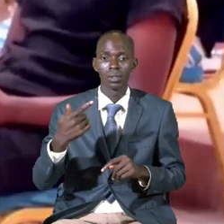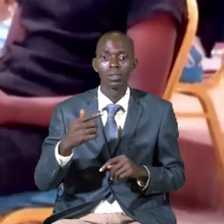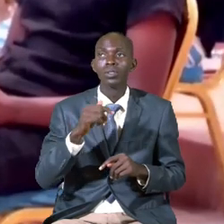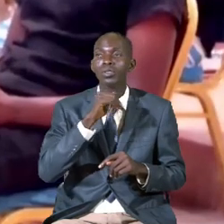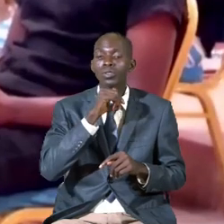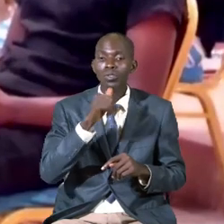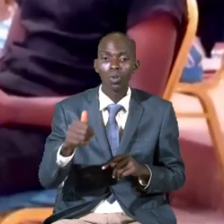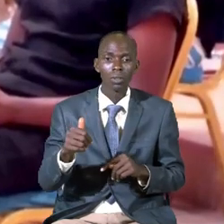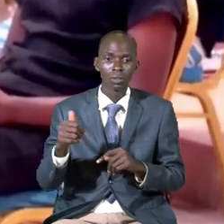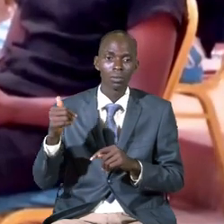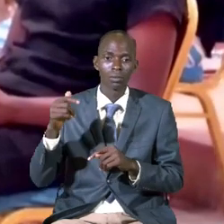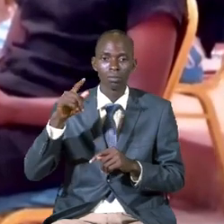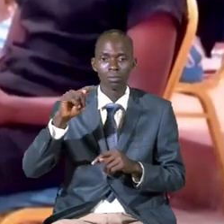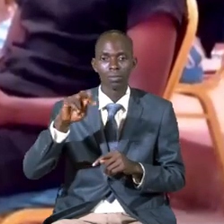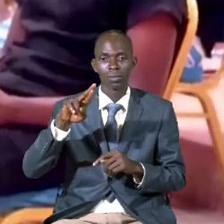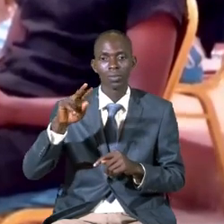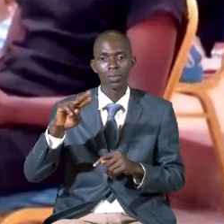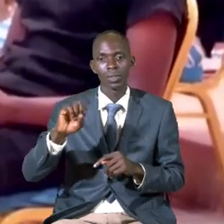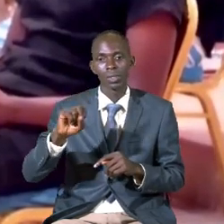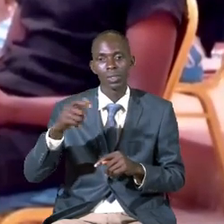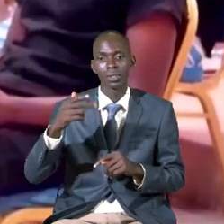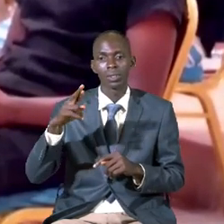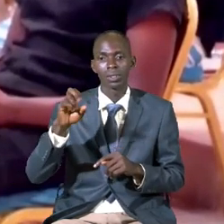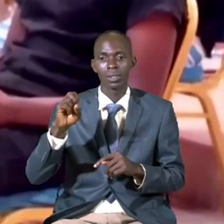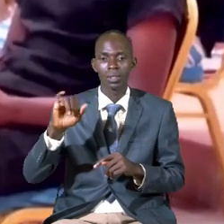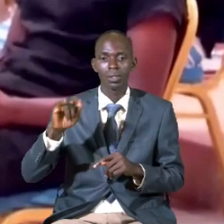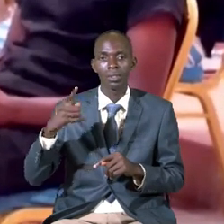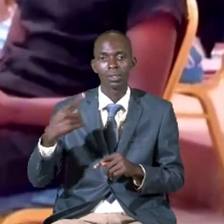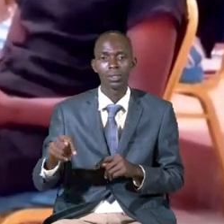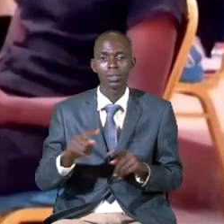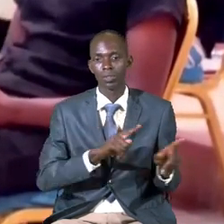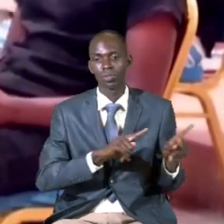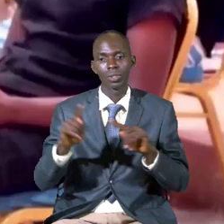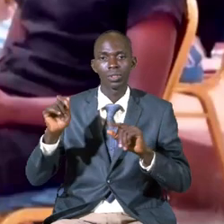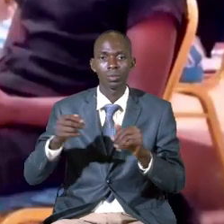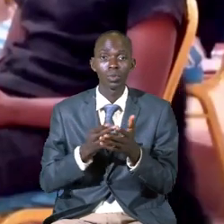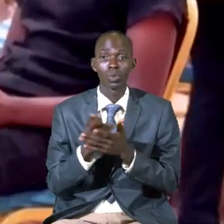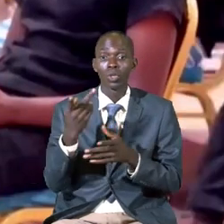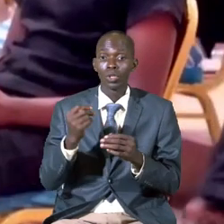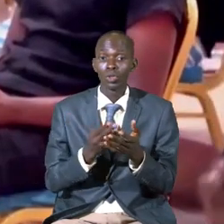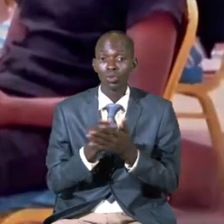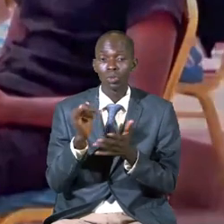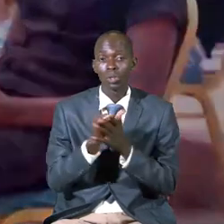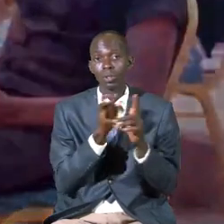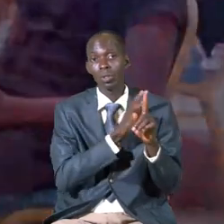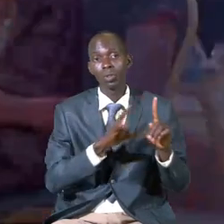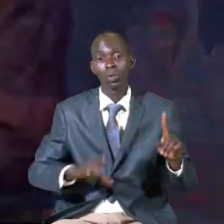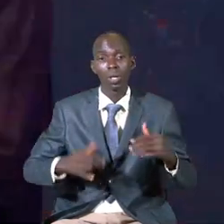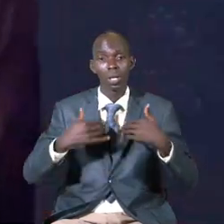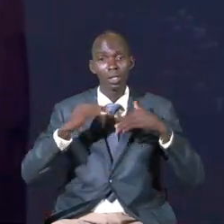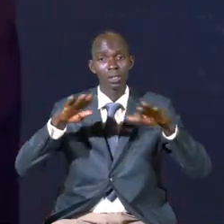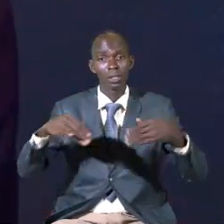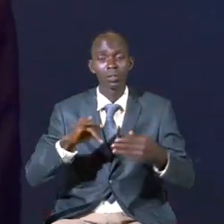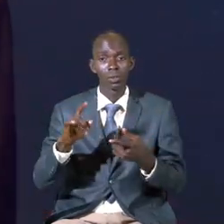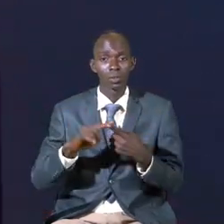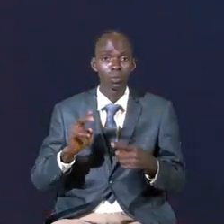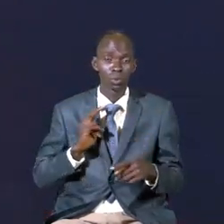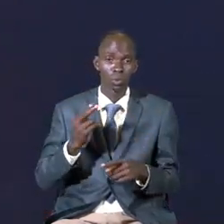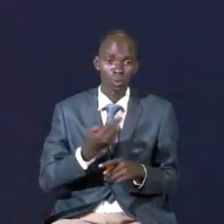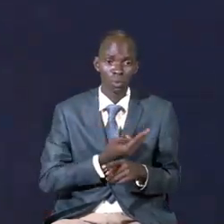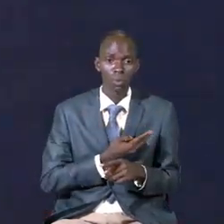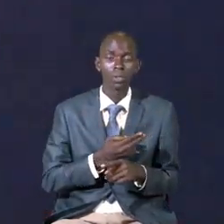truth the truth the lord has given us is transferable from christ